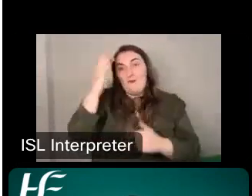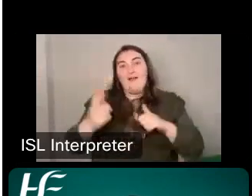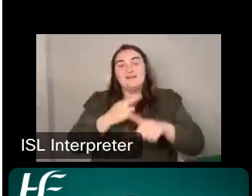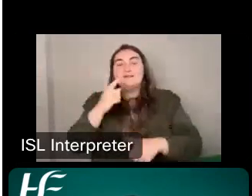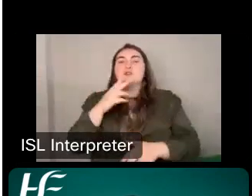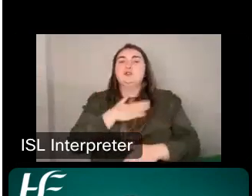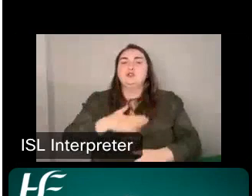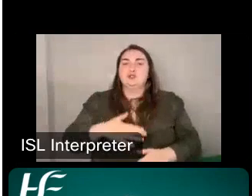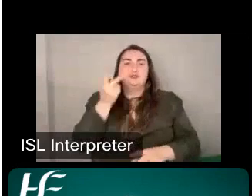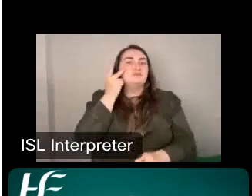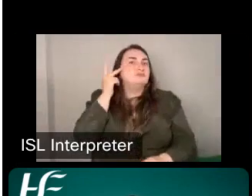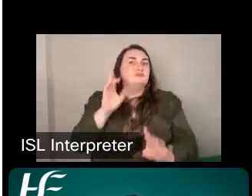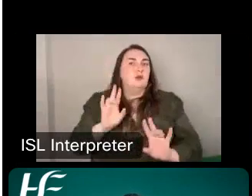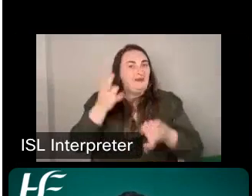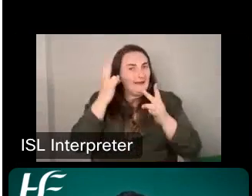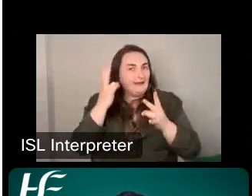on it briefly.